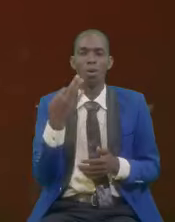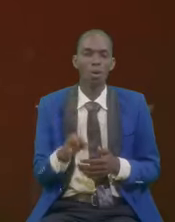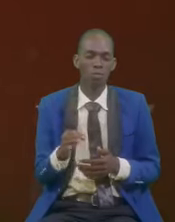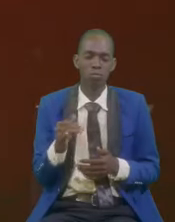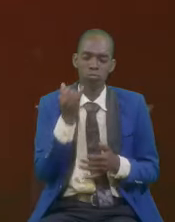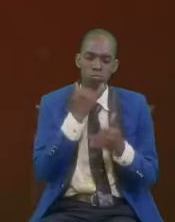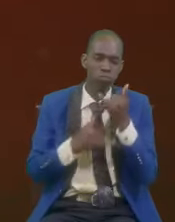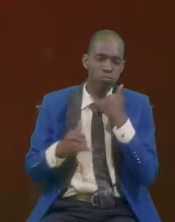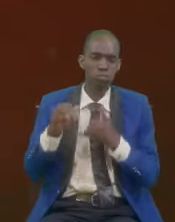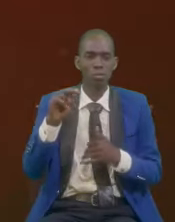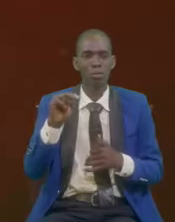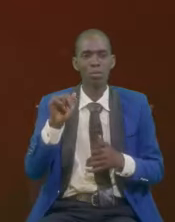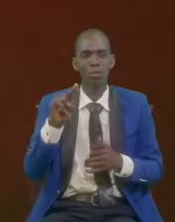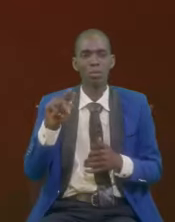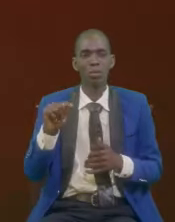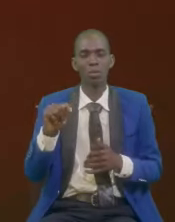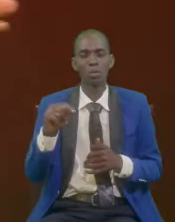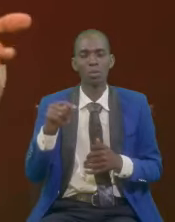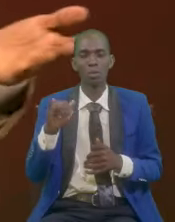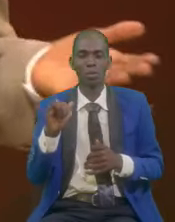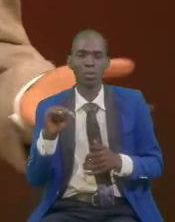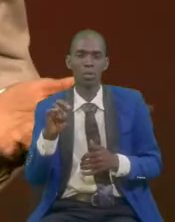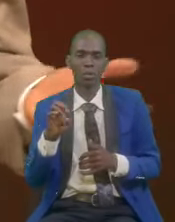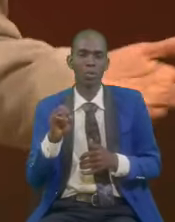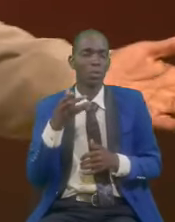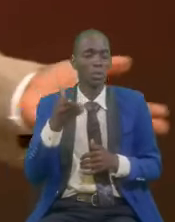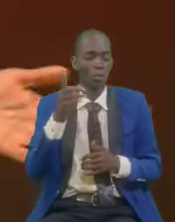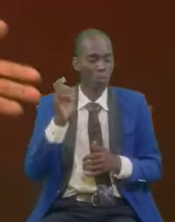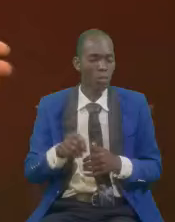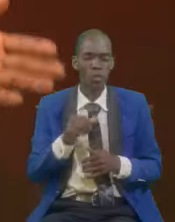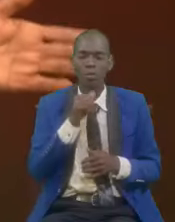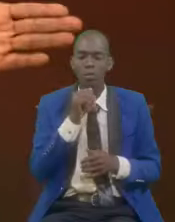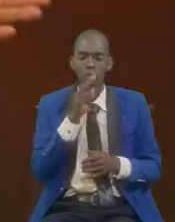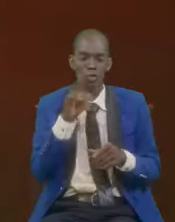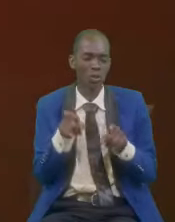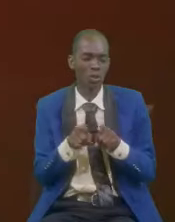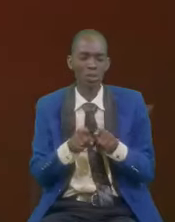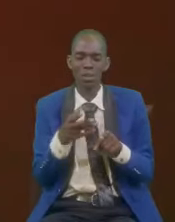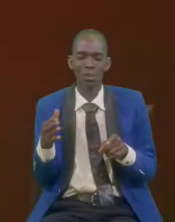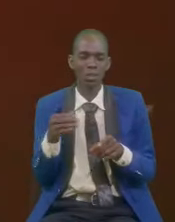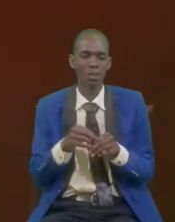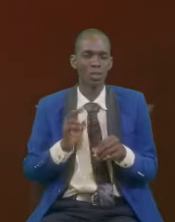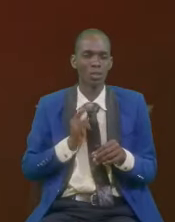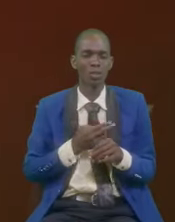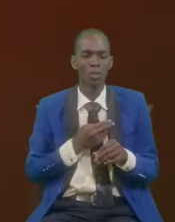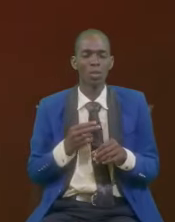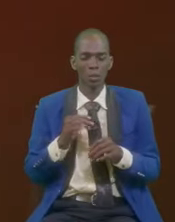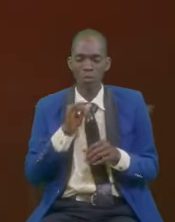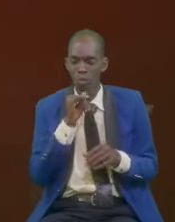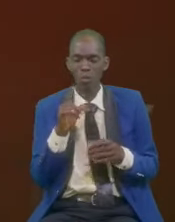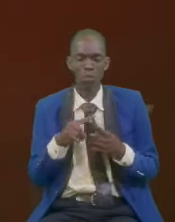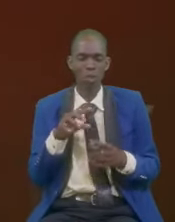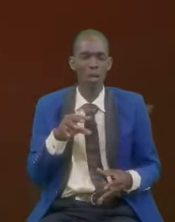of nothingness. There shouldn't even be any nothingness at all. Not to talk of superfluity